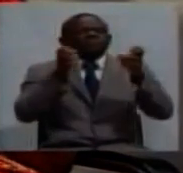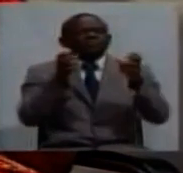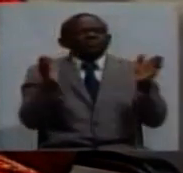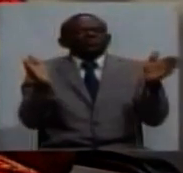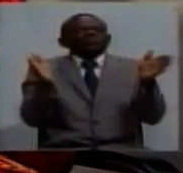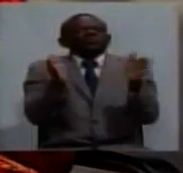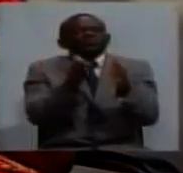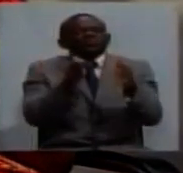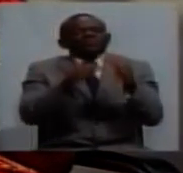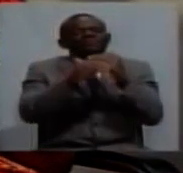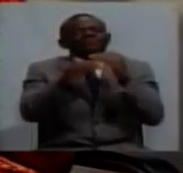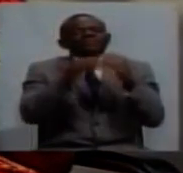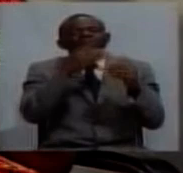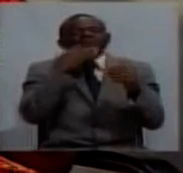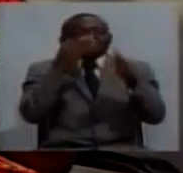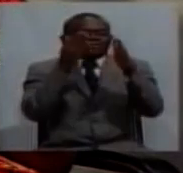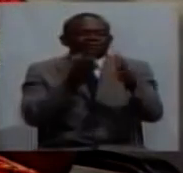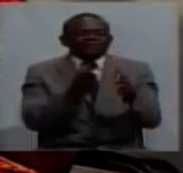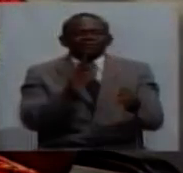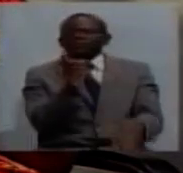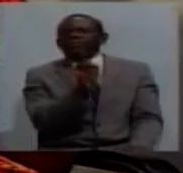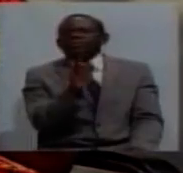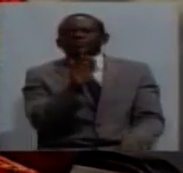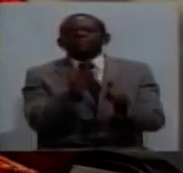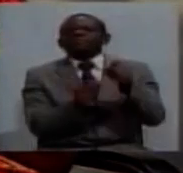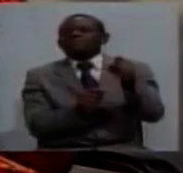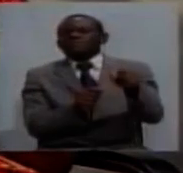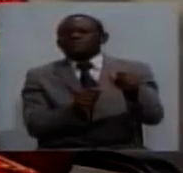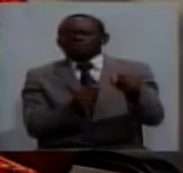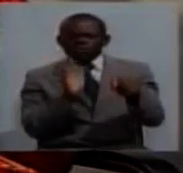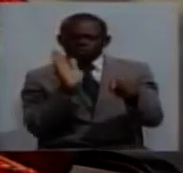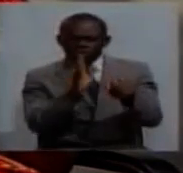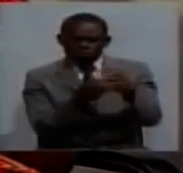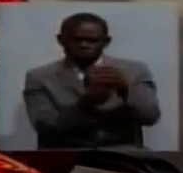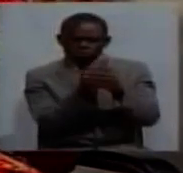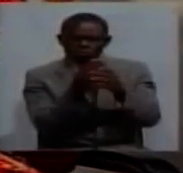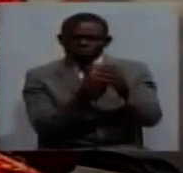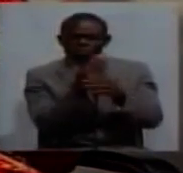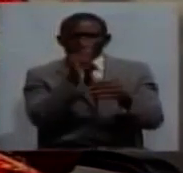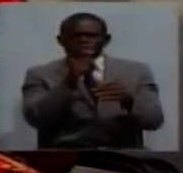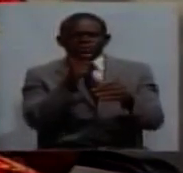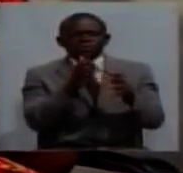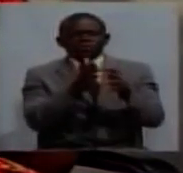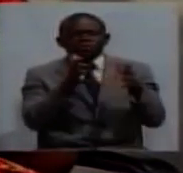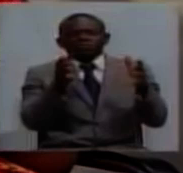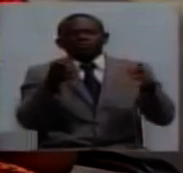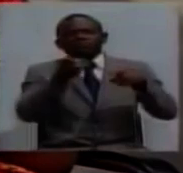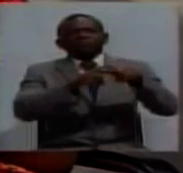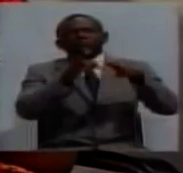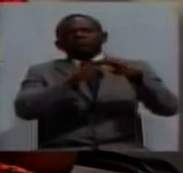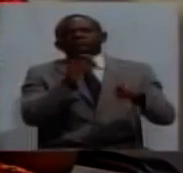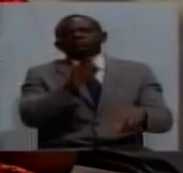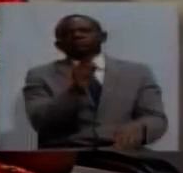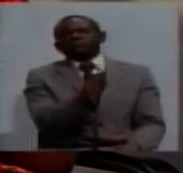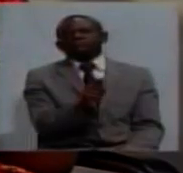in that area is increased productivity. So what does that mean? Increased productivity, if I was growing